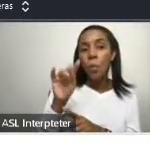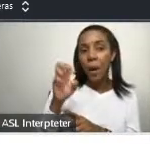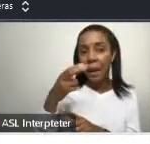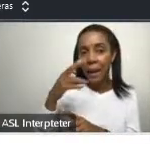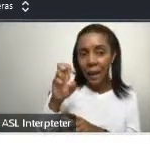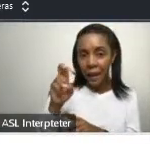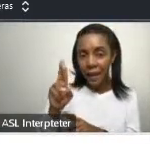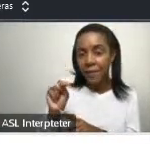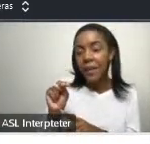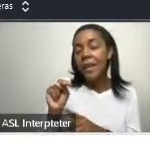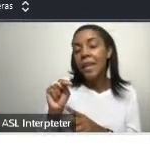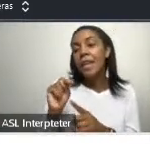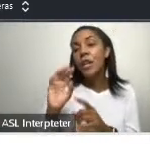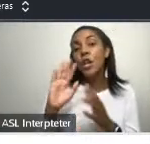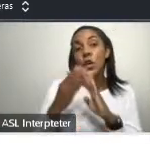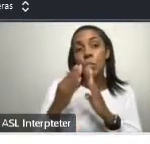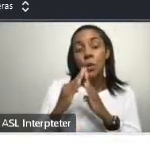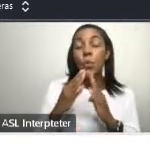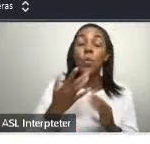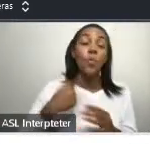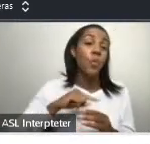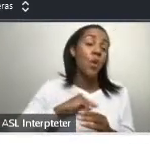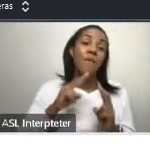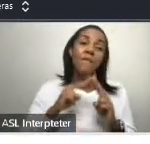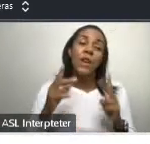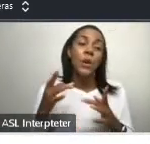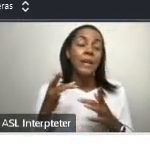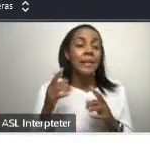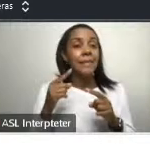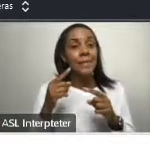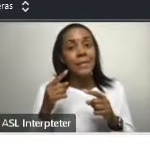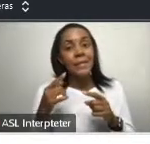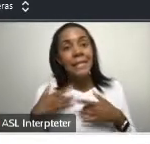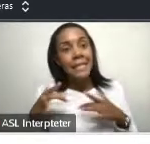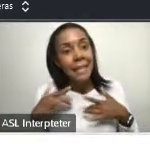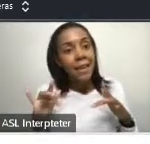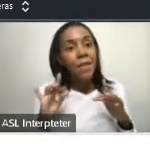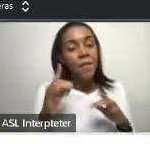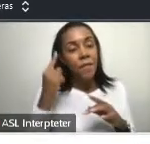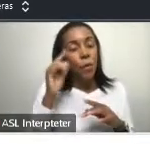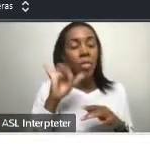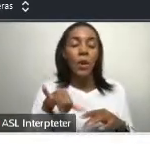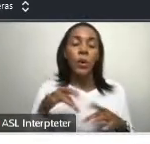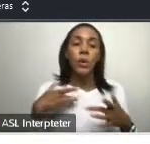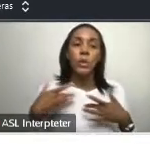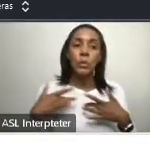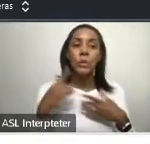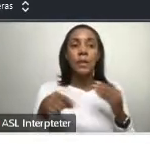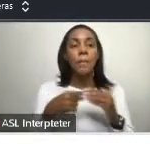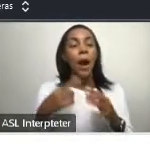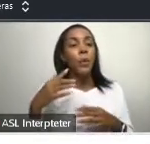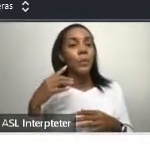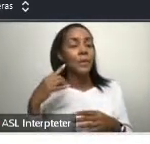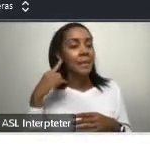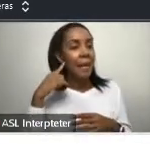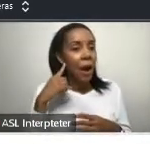the needs of the residents and such things such as sound and the other concerns that they may have. So we're very sensitive to those needs. Well, I appreciate